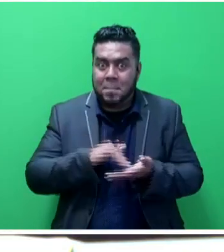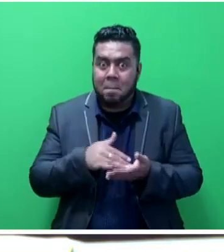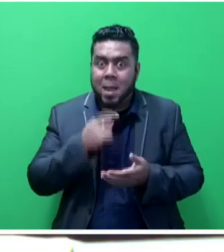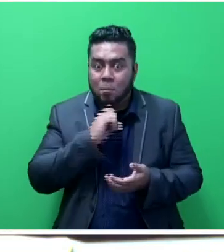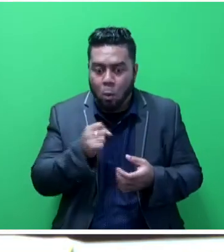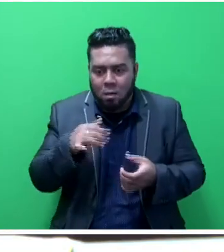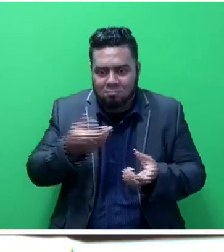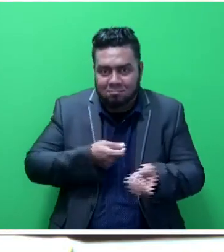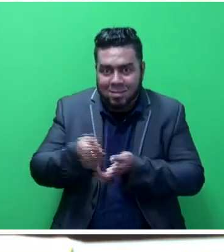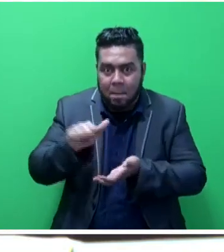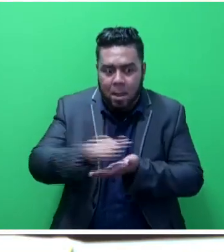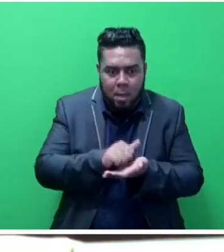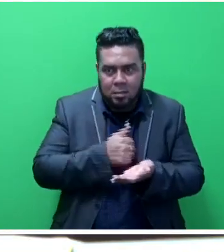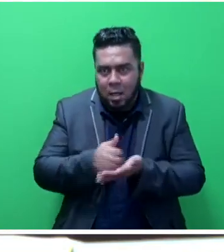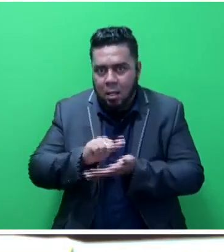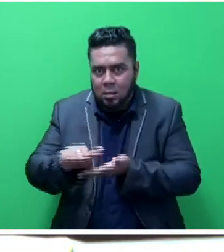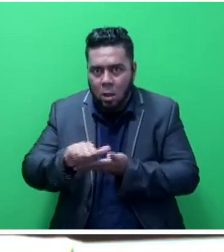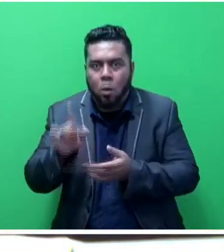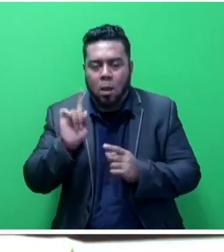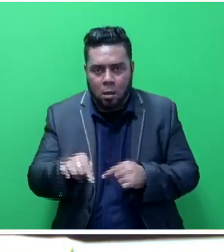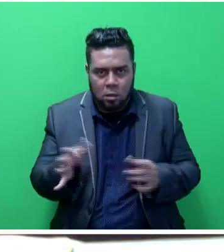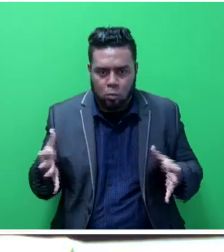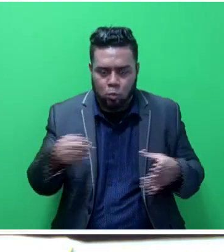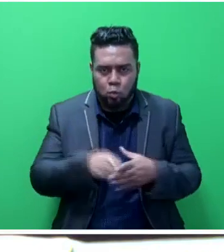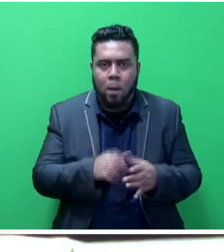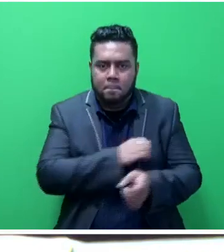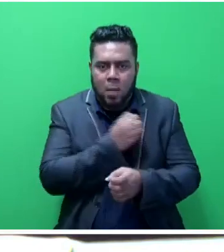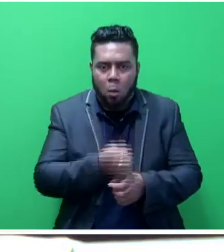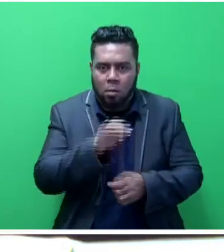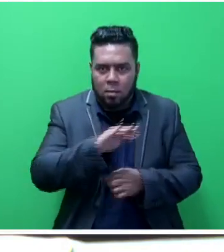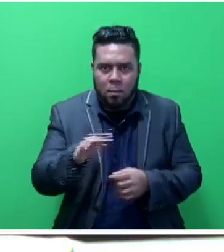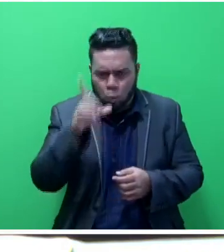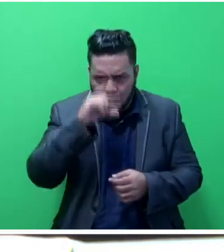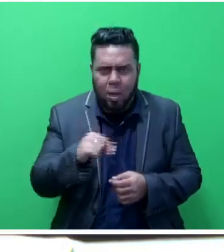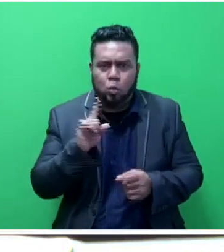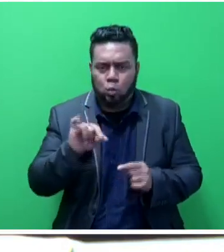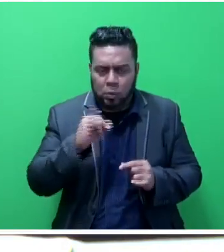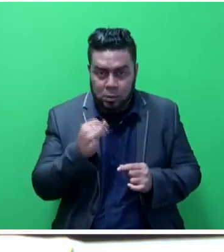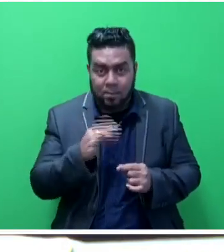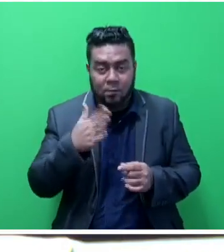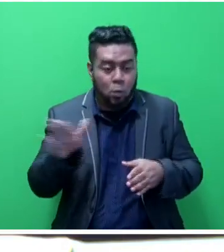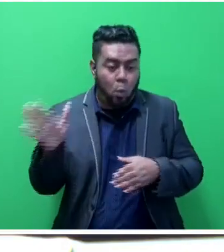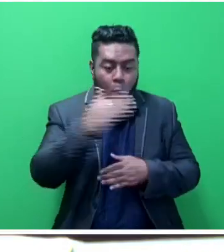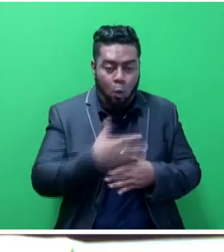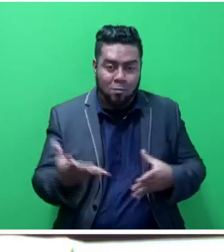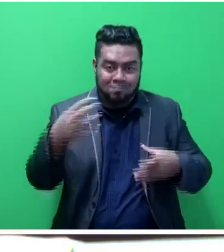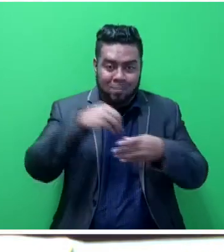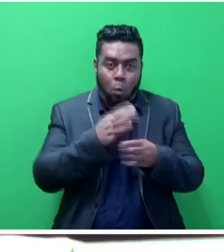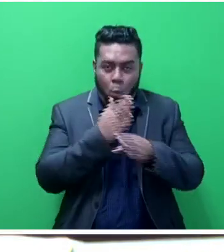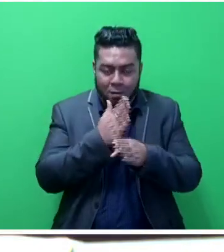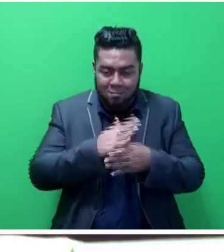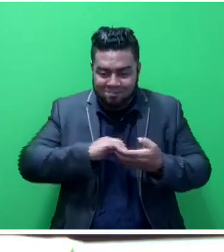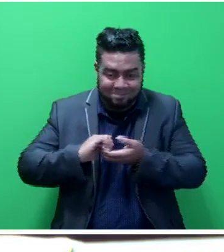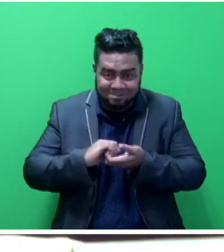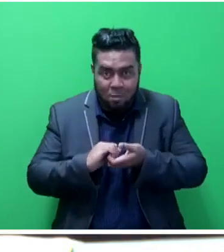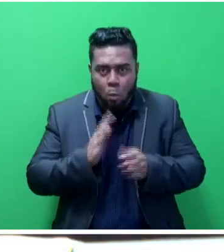the processors, Mr. Speaker. Mr. Speaker, we can do it if you all get together, rather